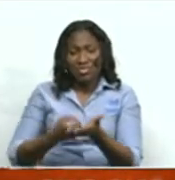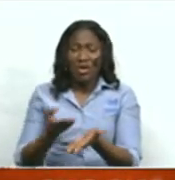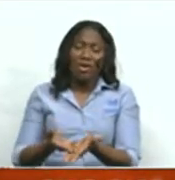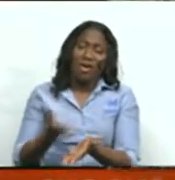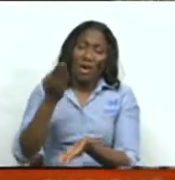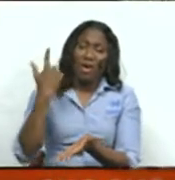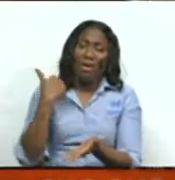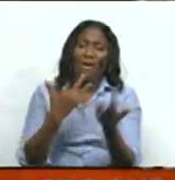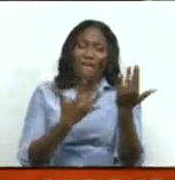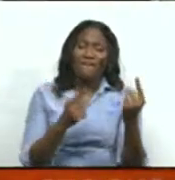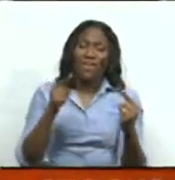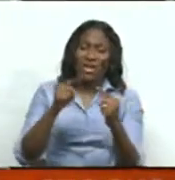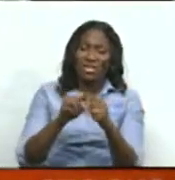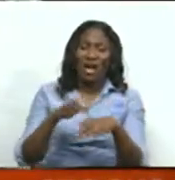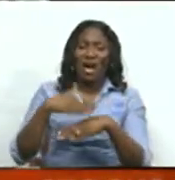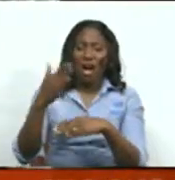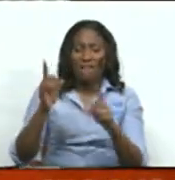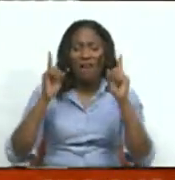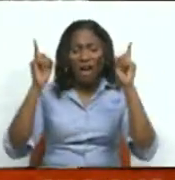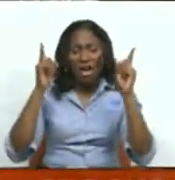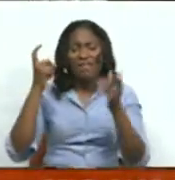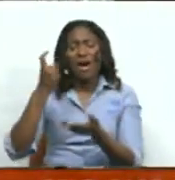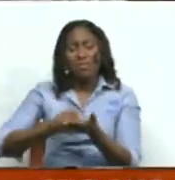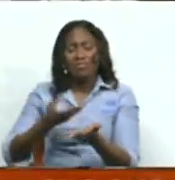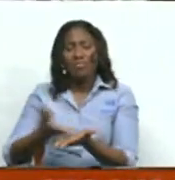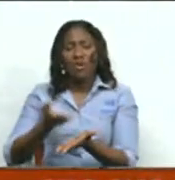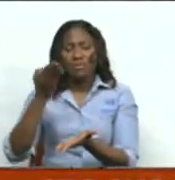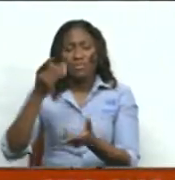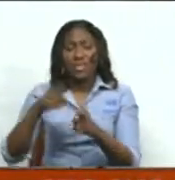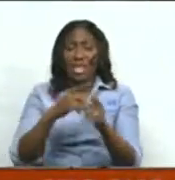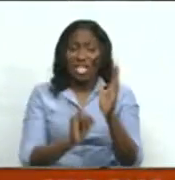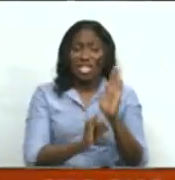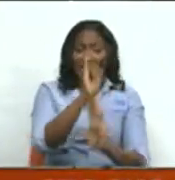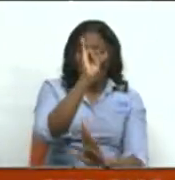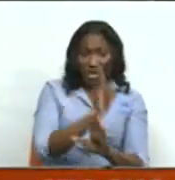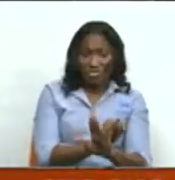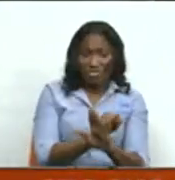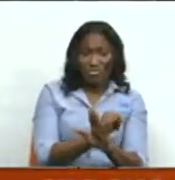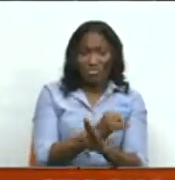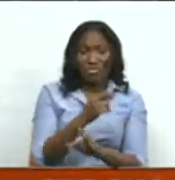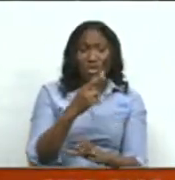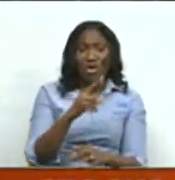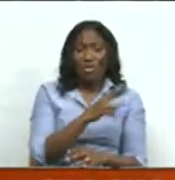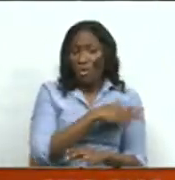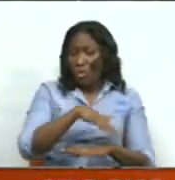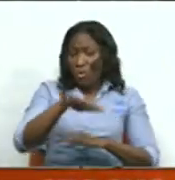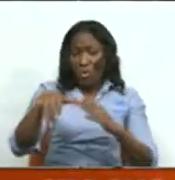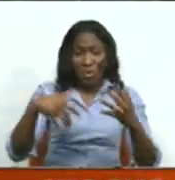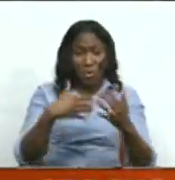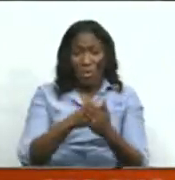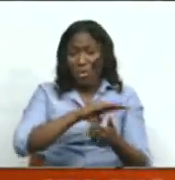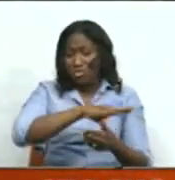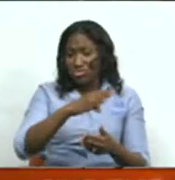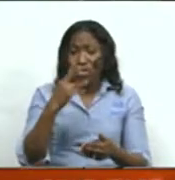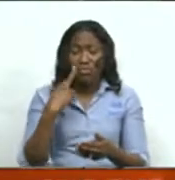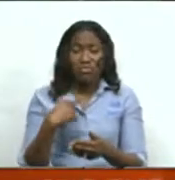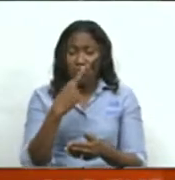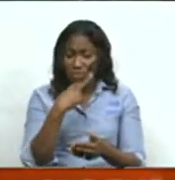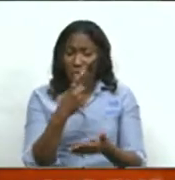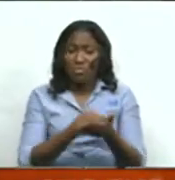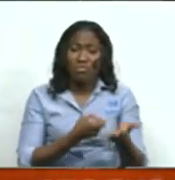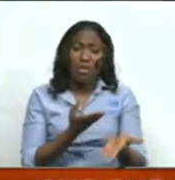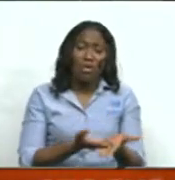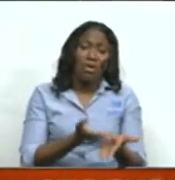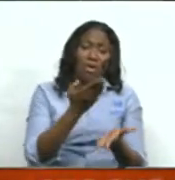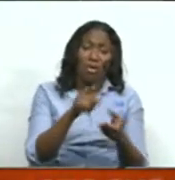after Carnival. In January, Rituals, Royal Castle and Blue Waters all increased their prices, citing similar concerns